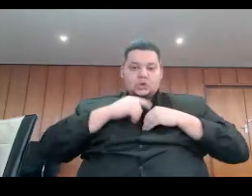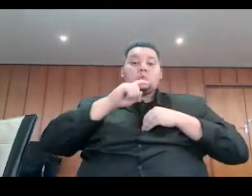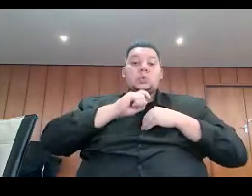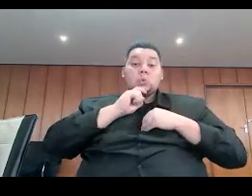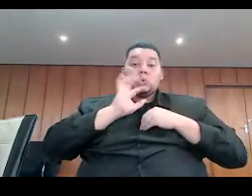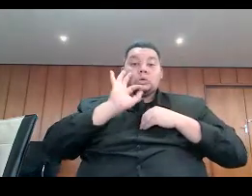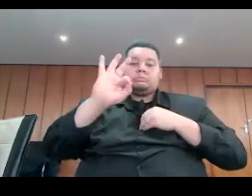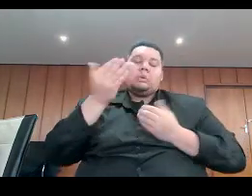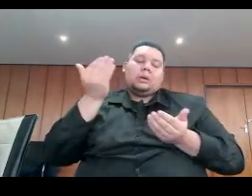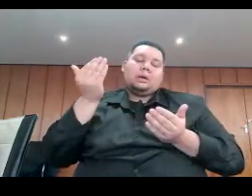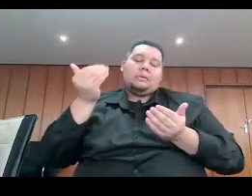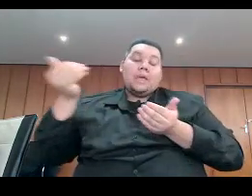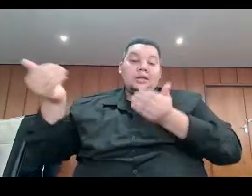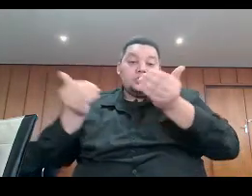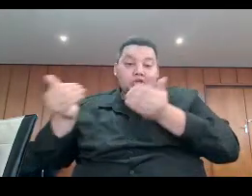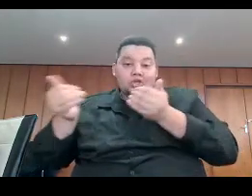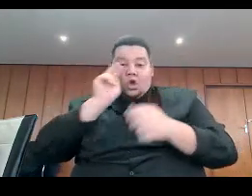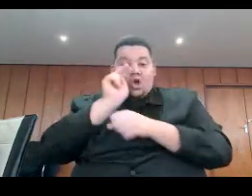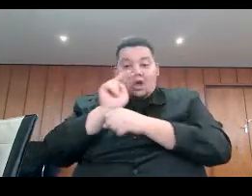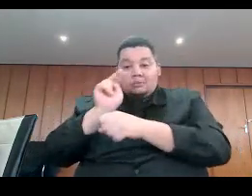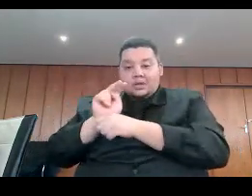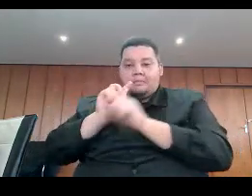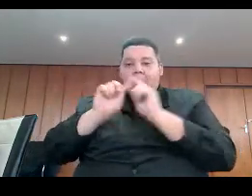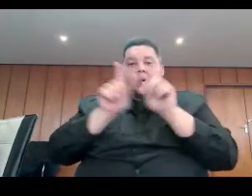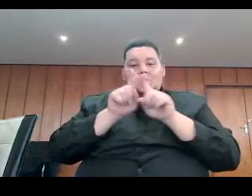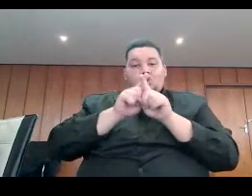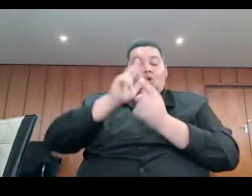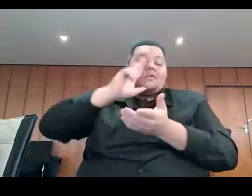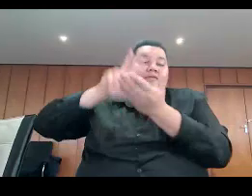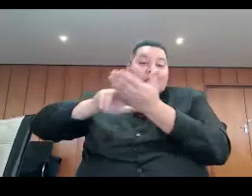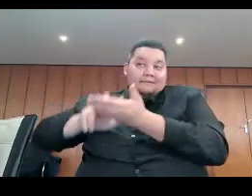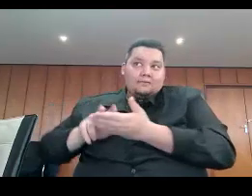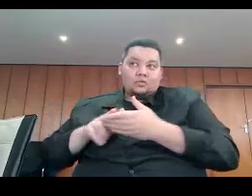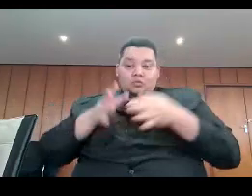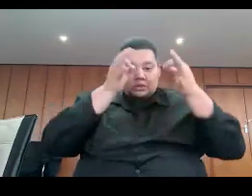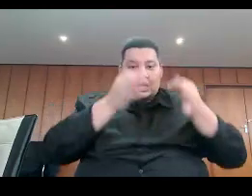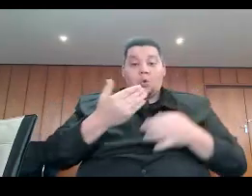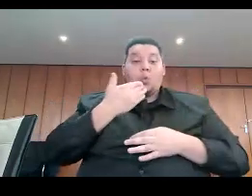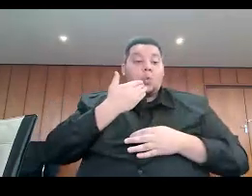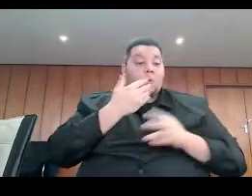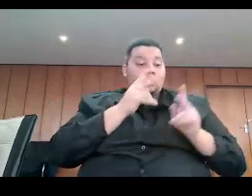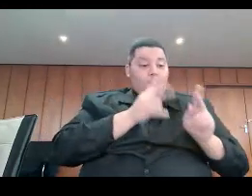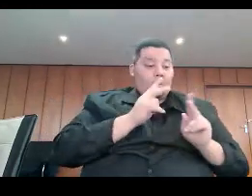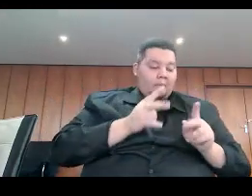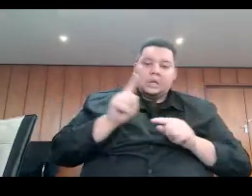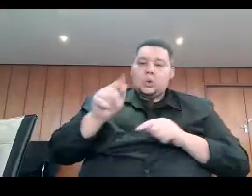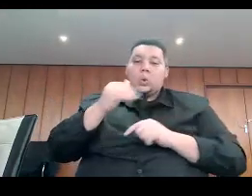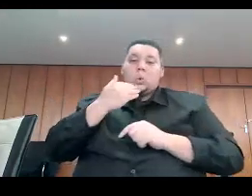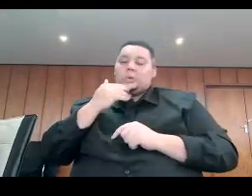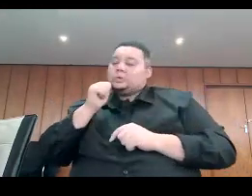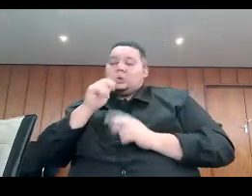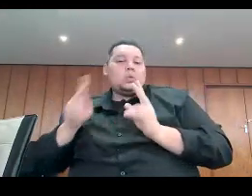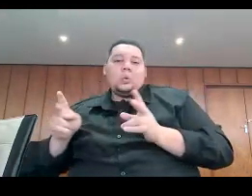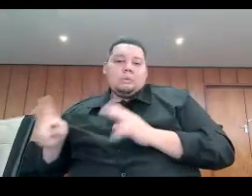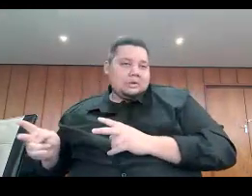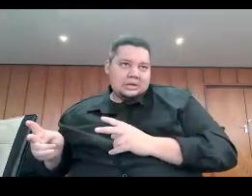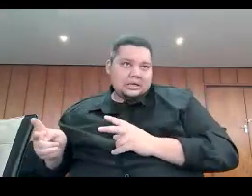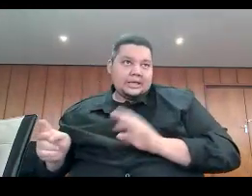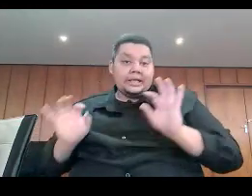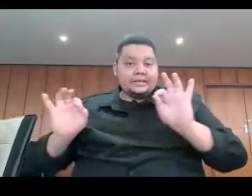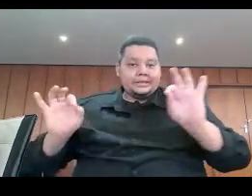measurement, observation, and verification to decide who was normal and who was abnormal, and